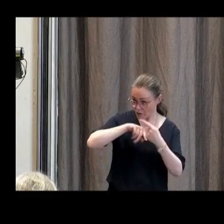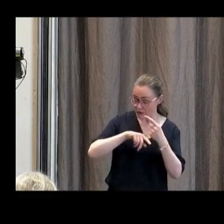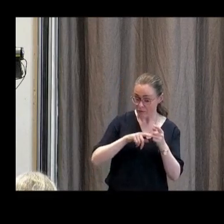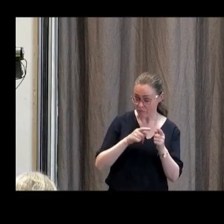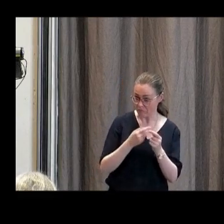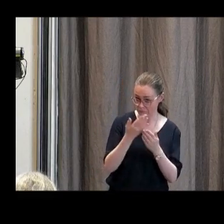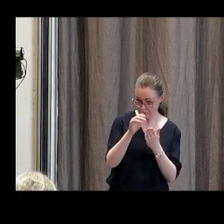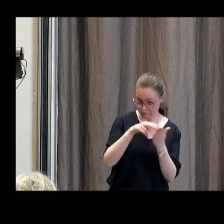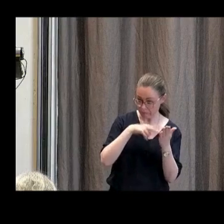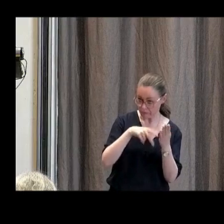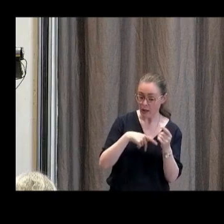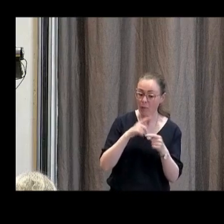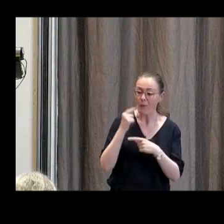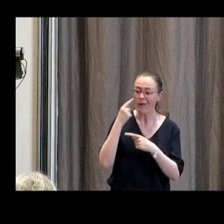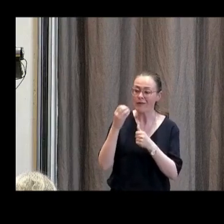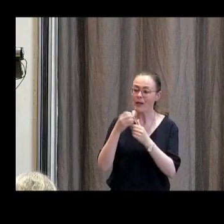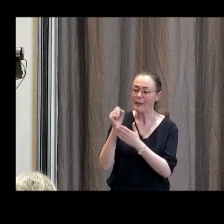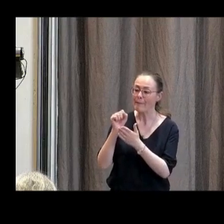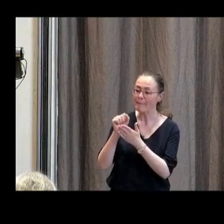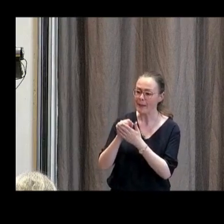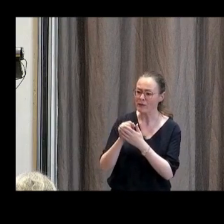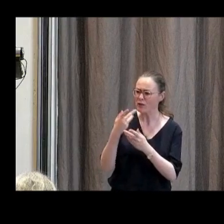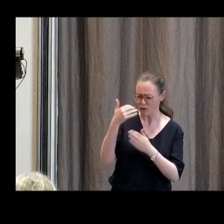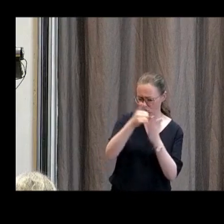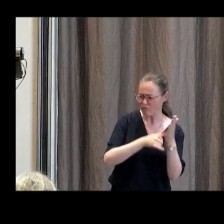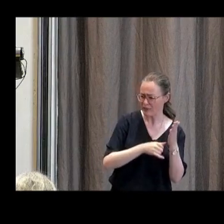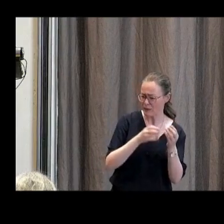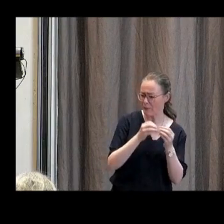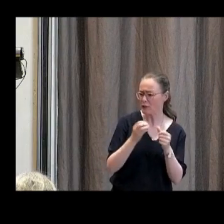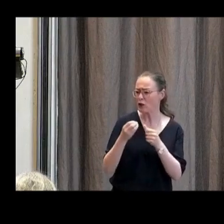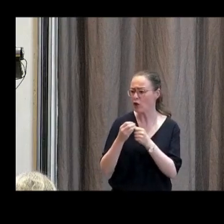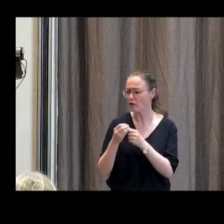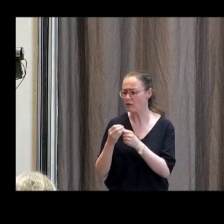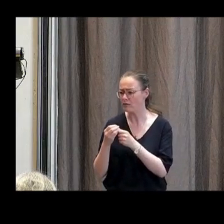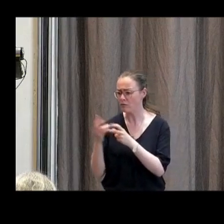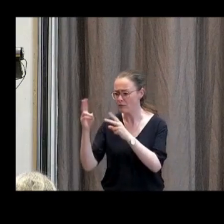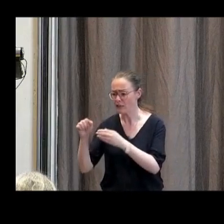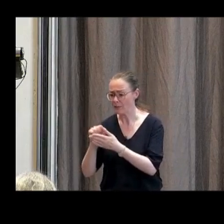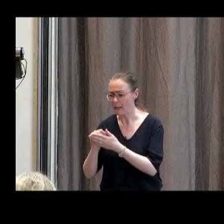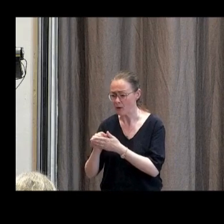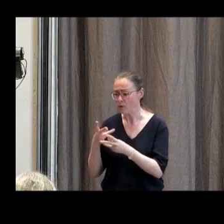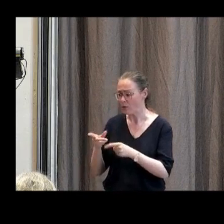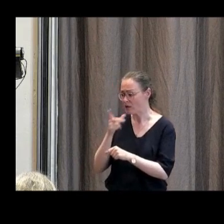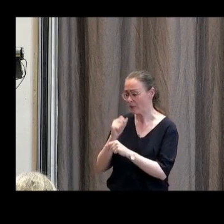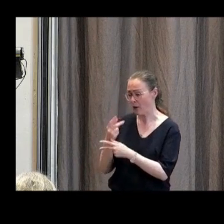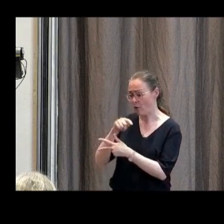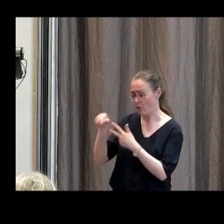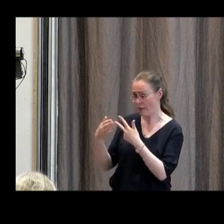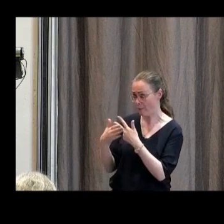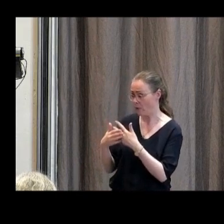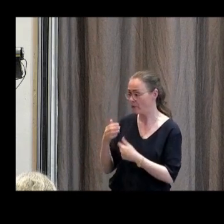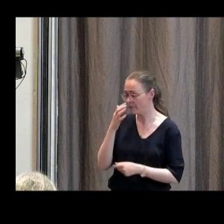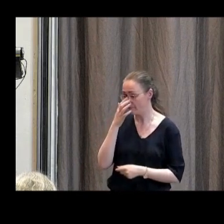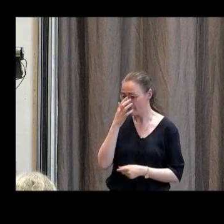at a couple of the papers that they refer to. So I'm just going to bring you through three of those, if that's okay. Again, we'll just keep